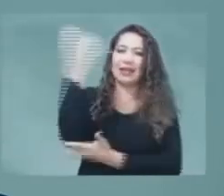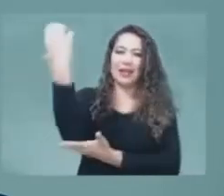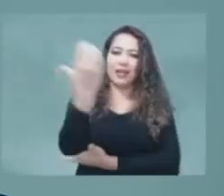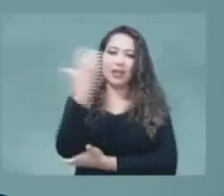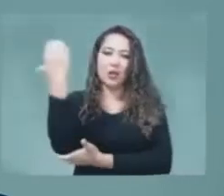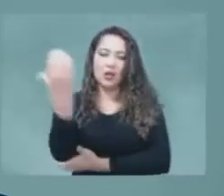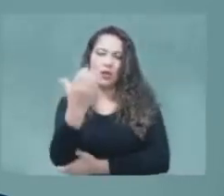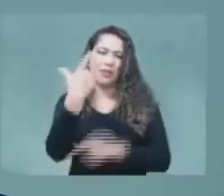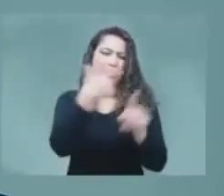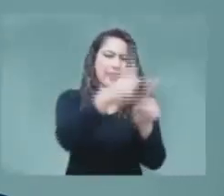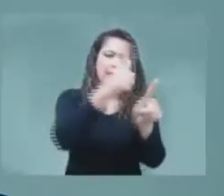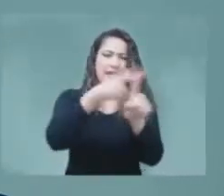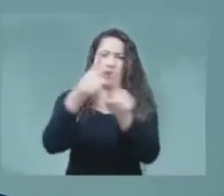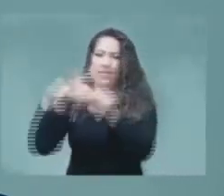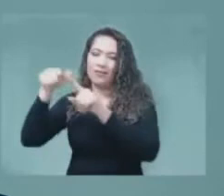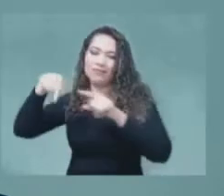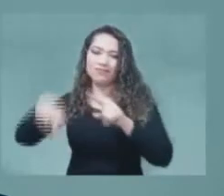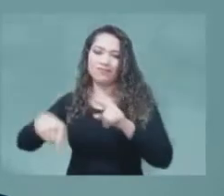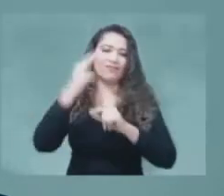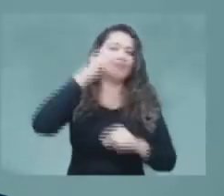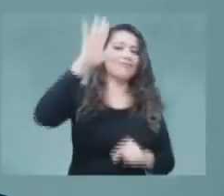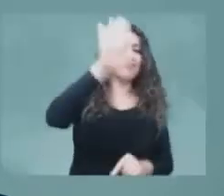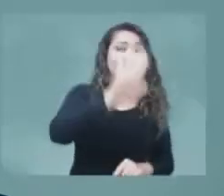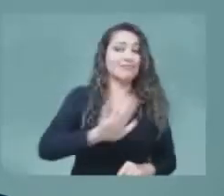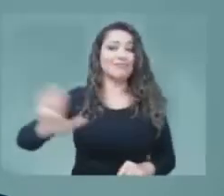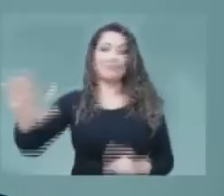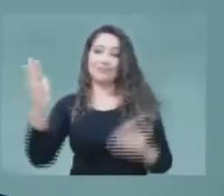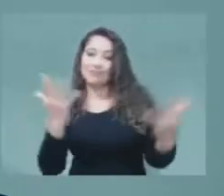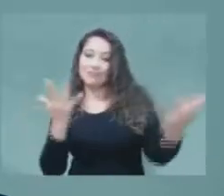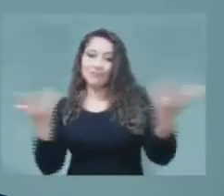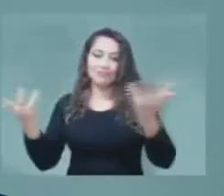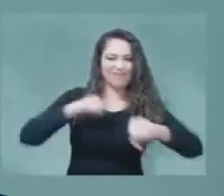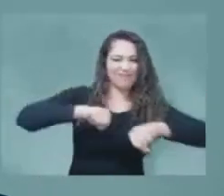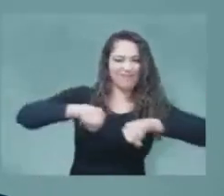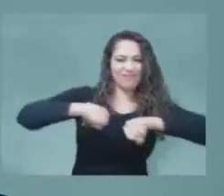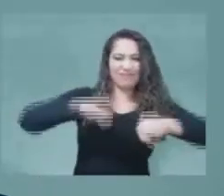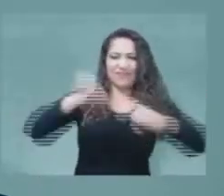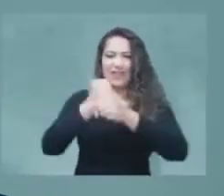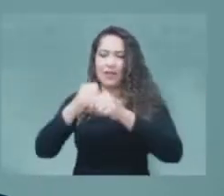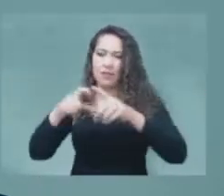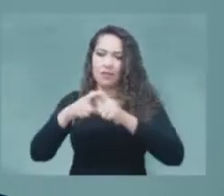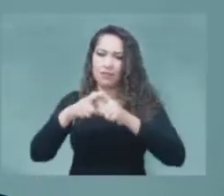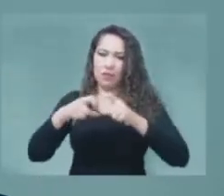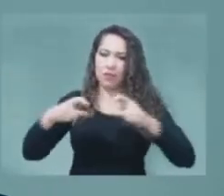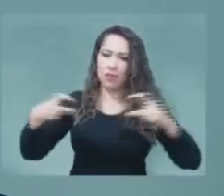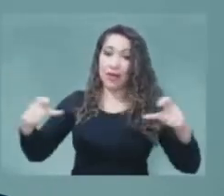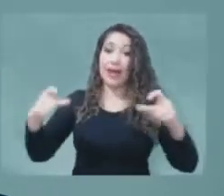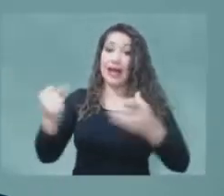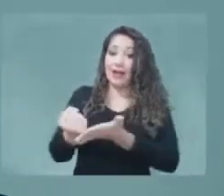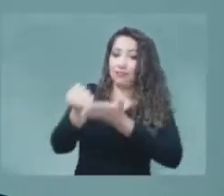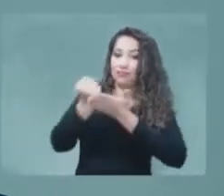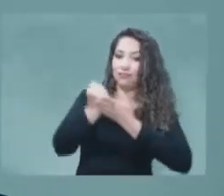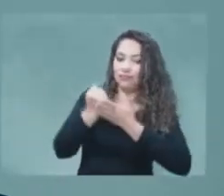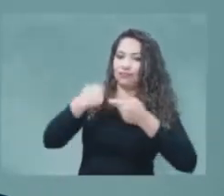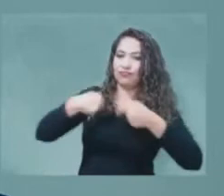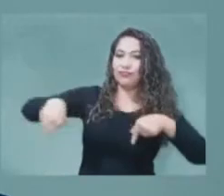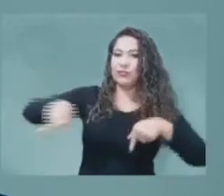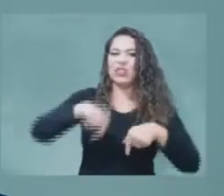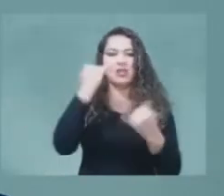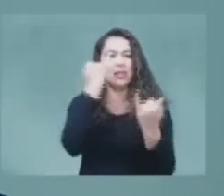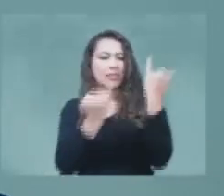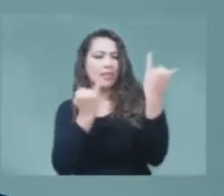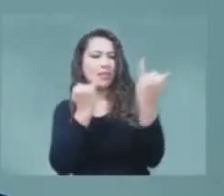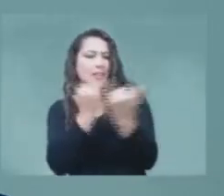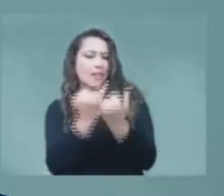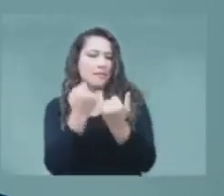participation of persons and views of national and international organizations to complement the work in our agency